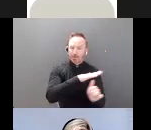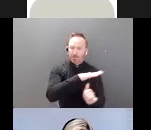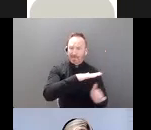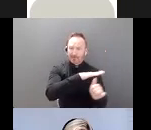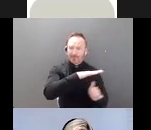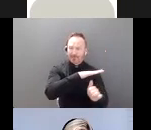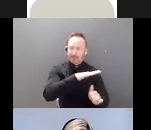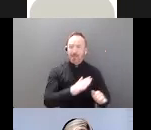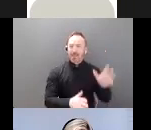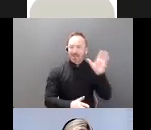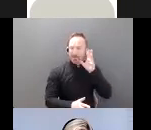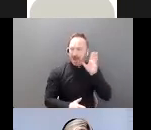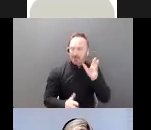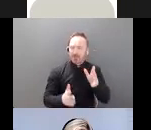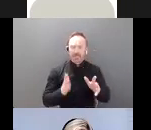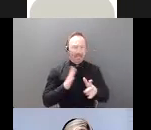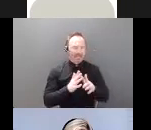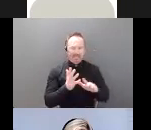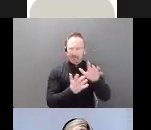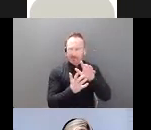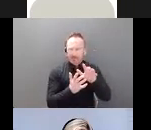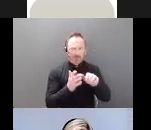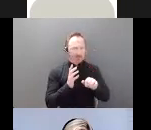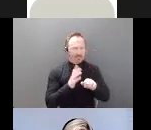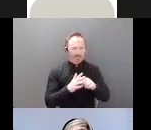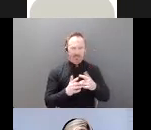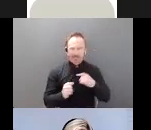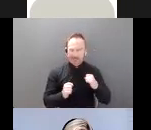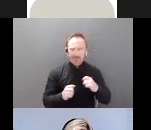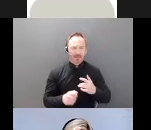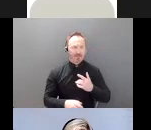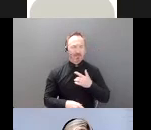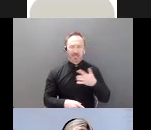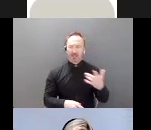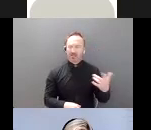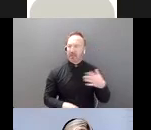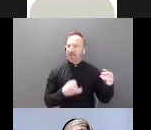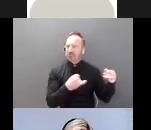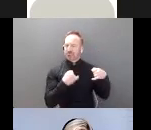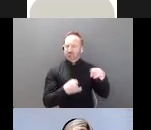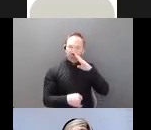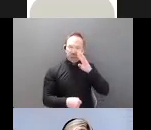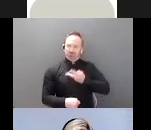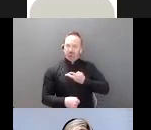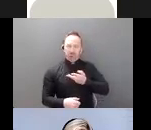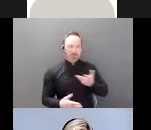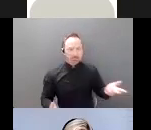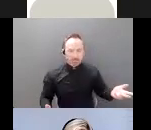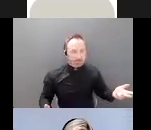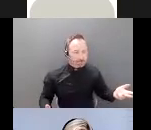confused, cold, felt disenfranchised and sort of pushed aside. And what was really interesting was to look